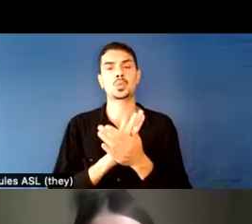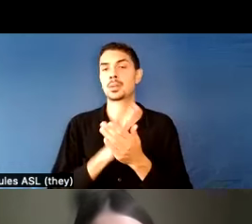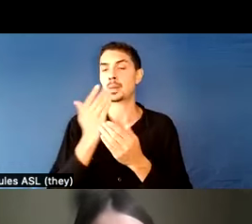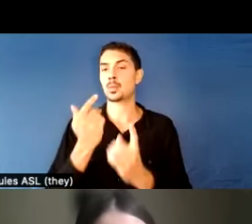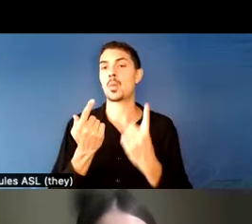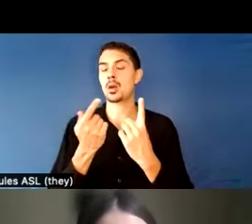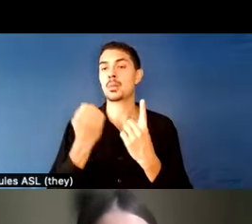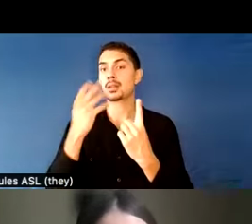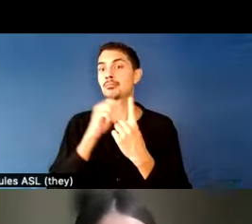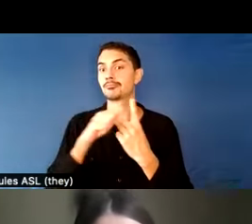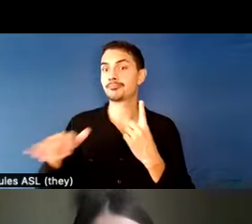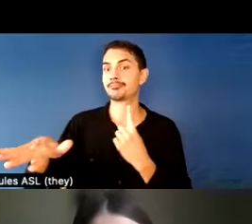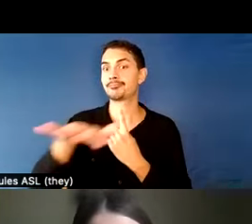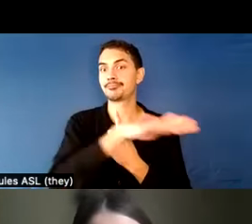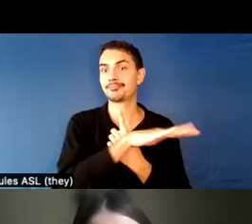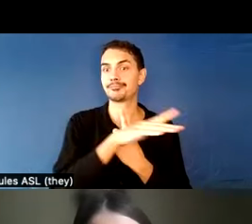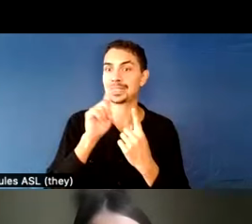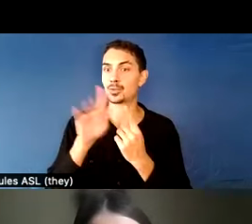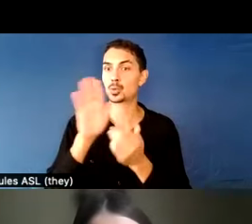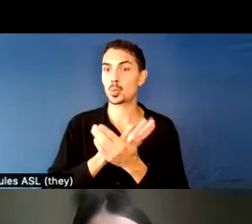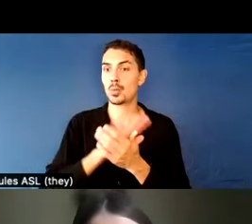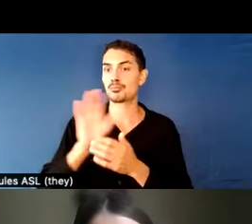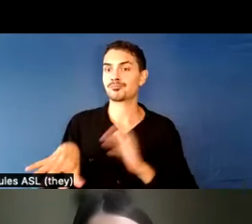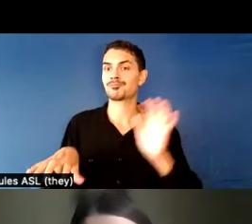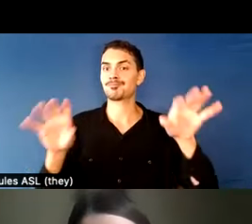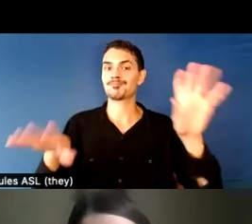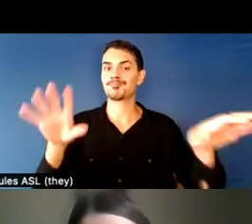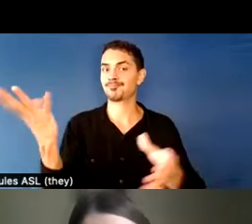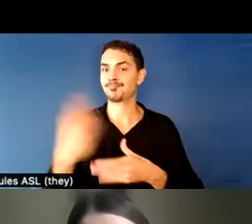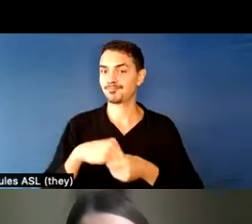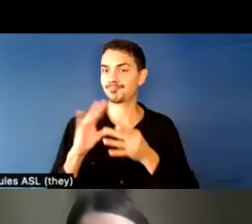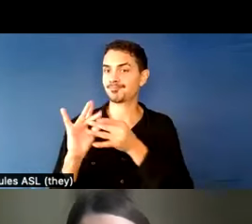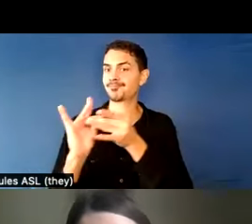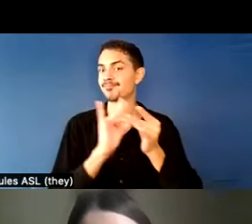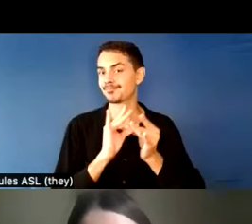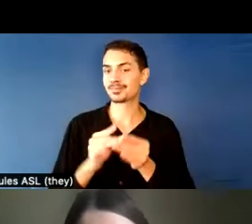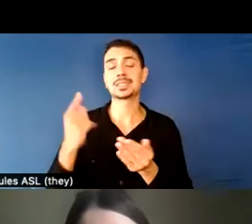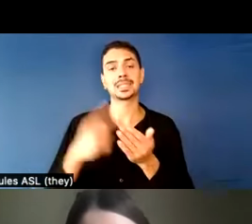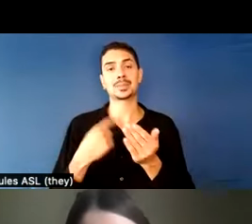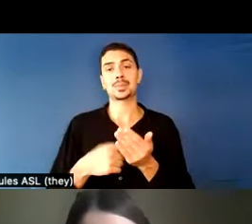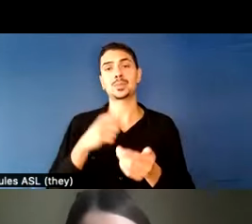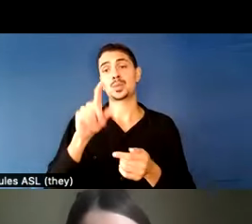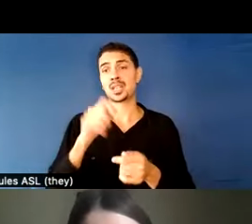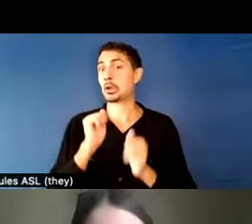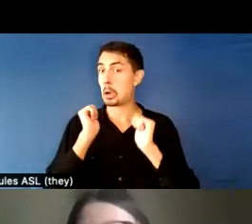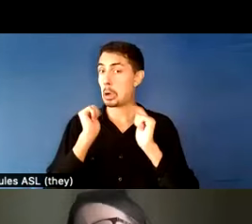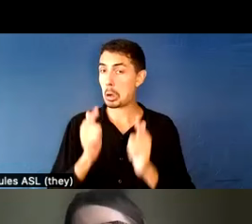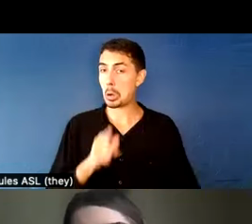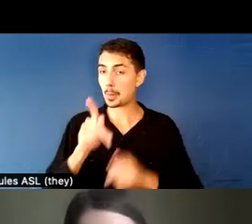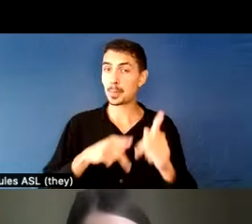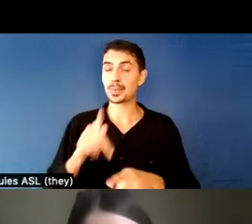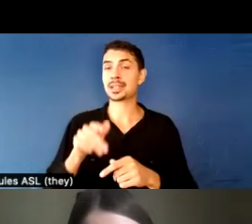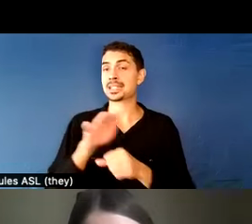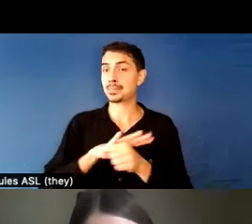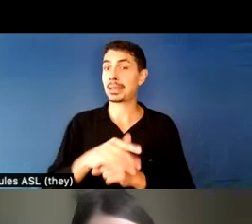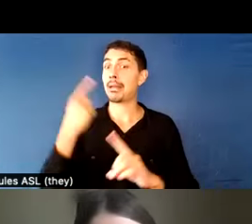and when we're talking, going off of that, there's sometimes where you may not need all of these people, in a space every single